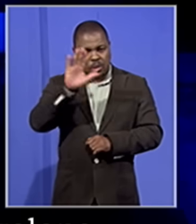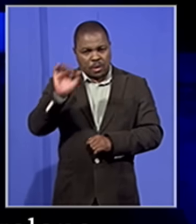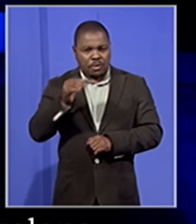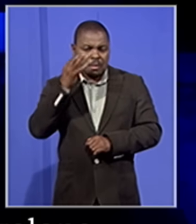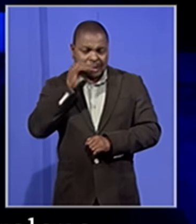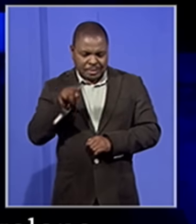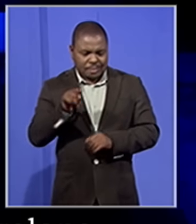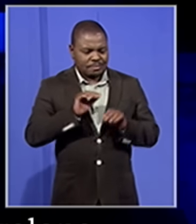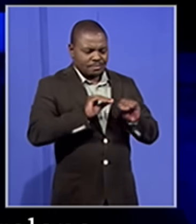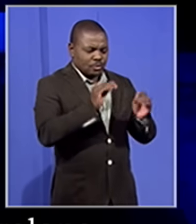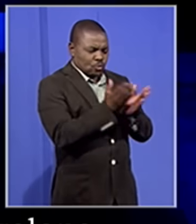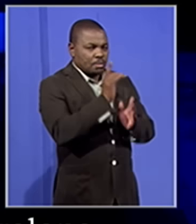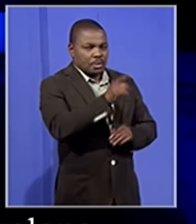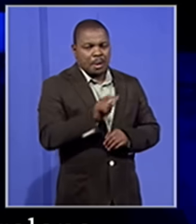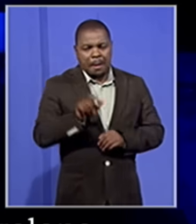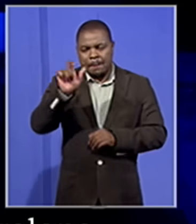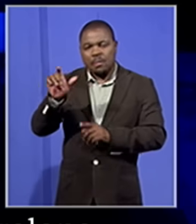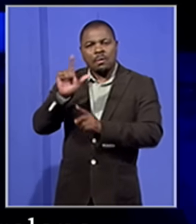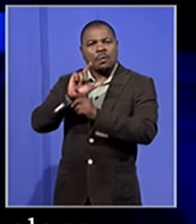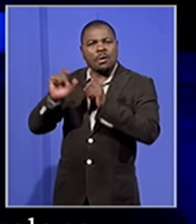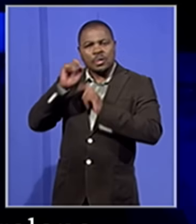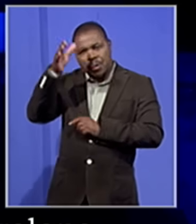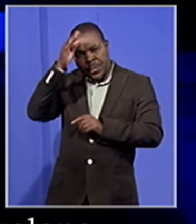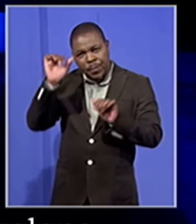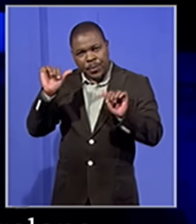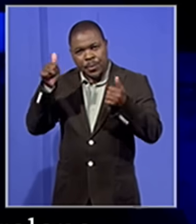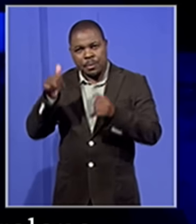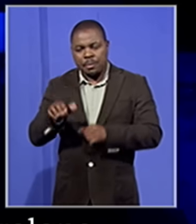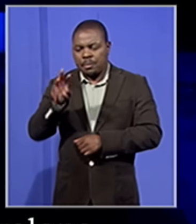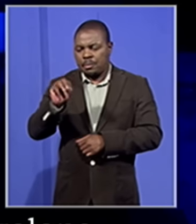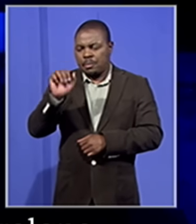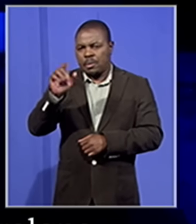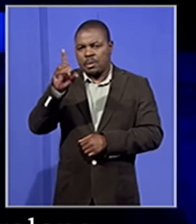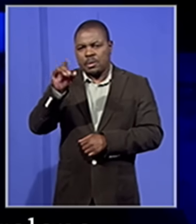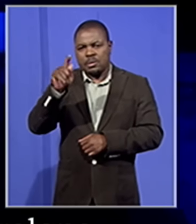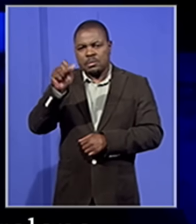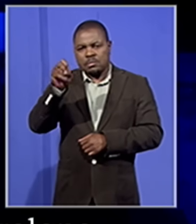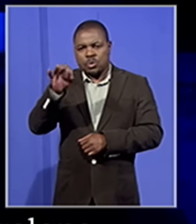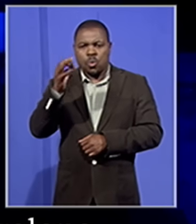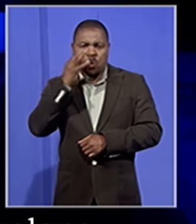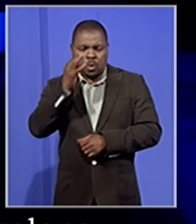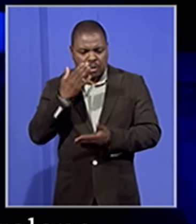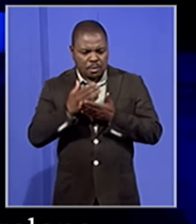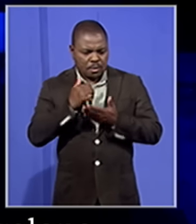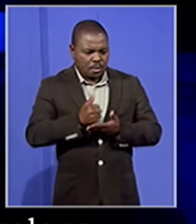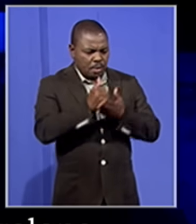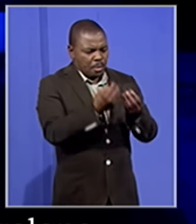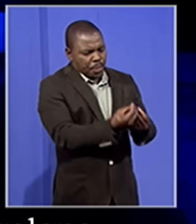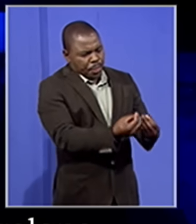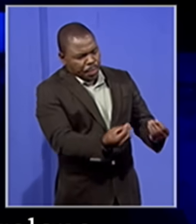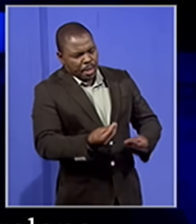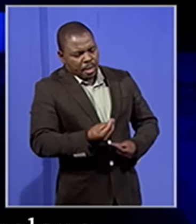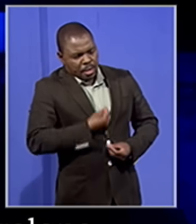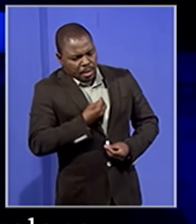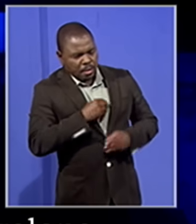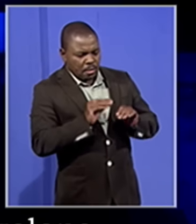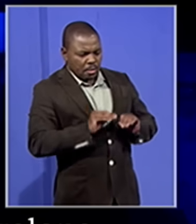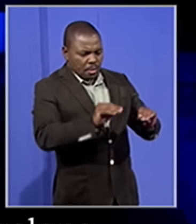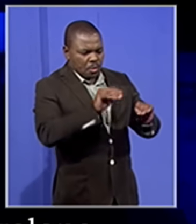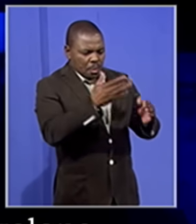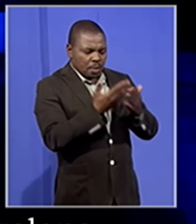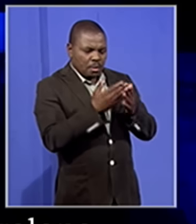dikolong. Setsebi sa botjhaba Mothusi Utsile Maditsi o re sena se tla thusa ho ruta bana ba sa leng banyane ho hola ba